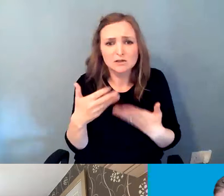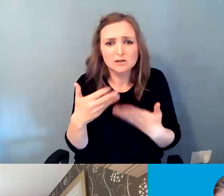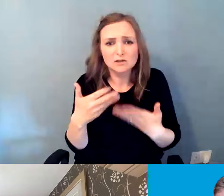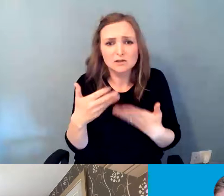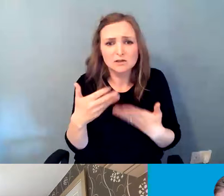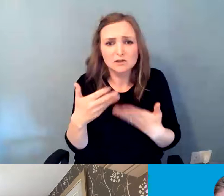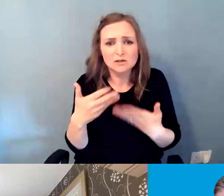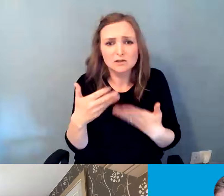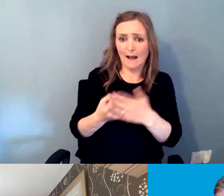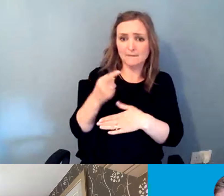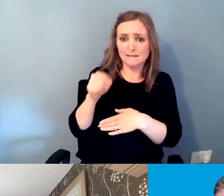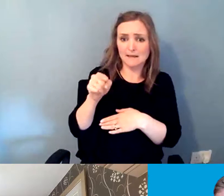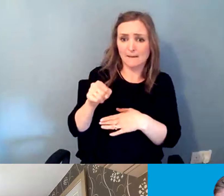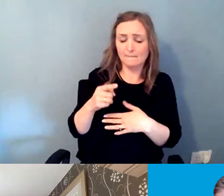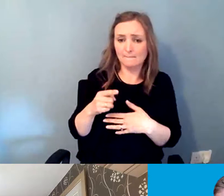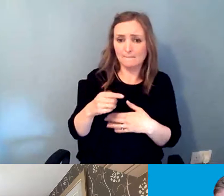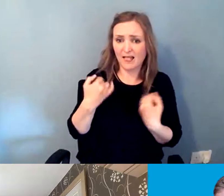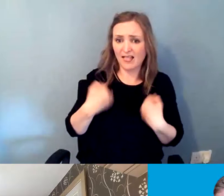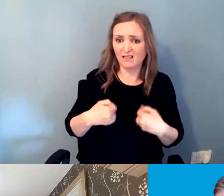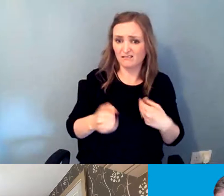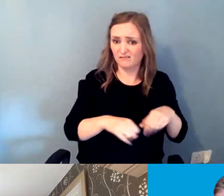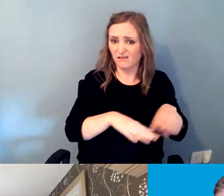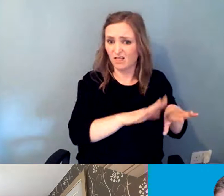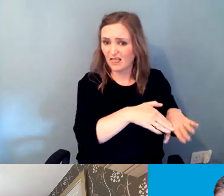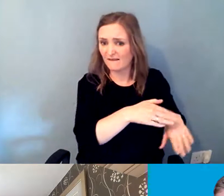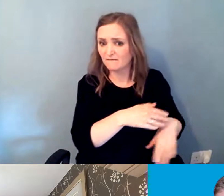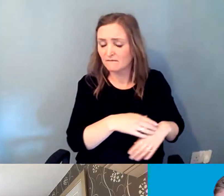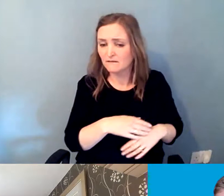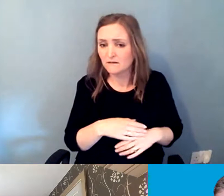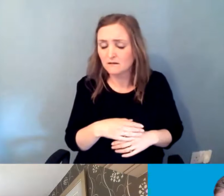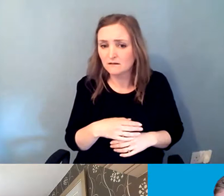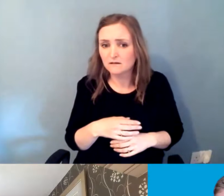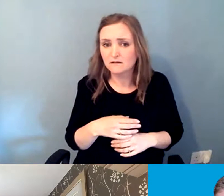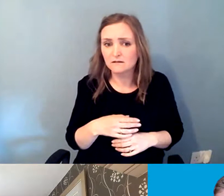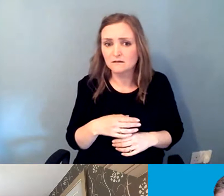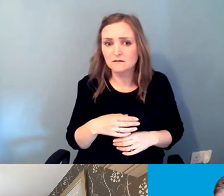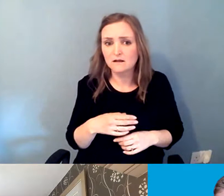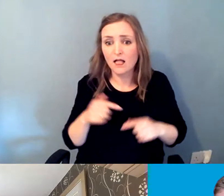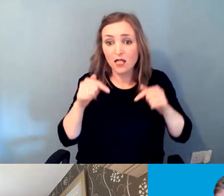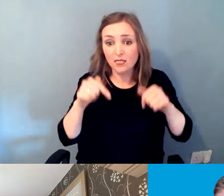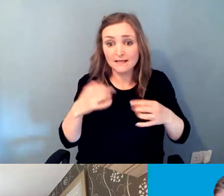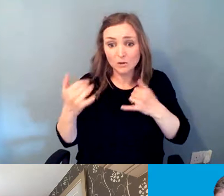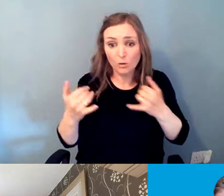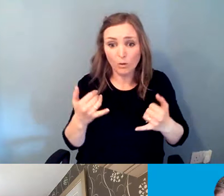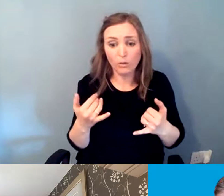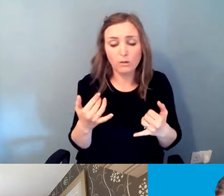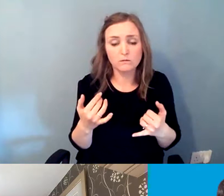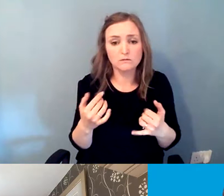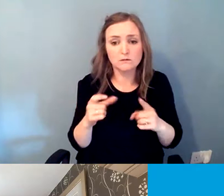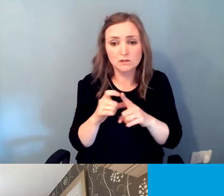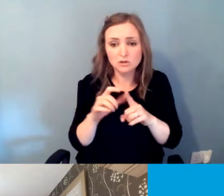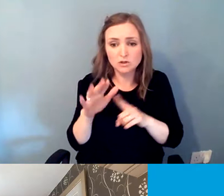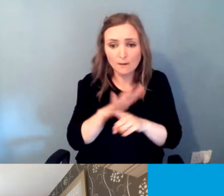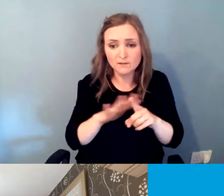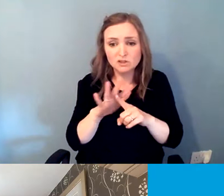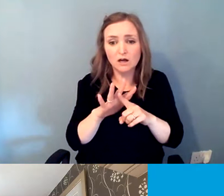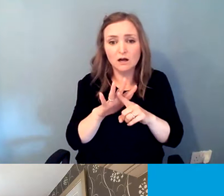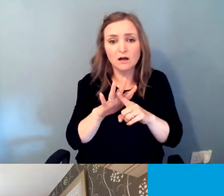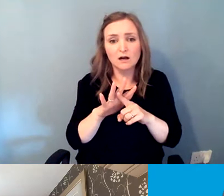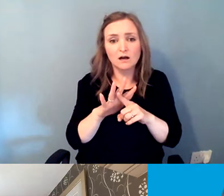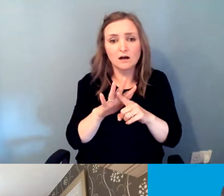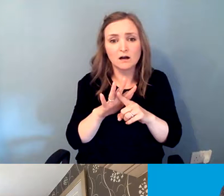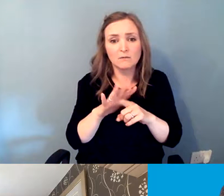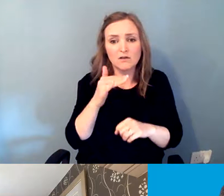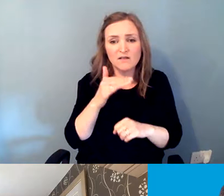struggling with, because when I go into these calls, a lot of them are about Derbyshire, but the High Peak is never mentioned. It's all